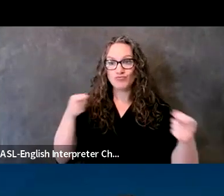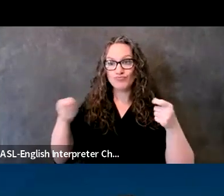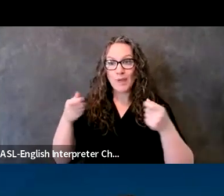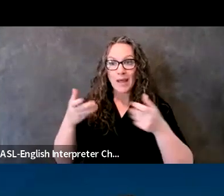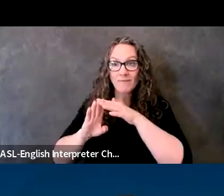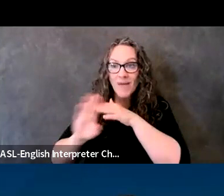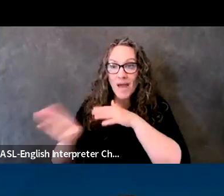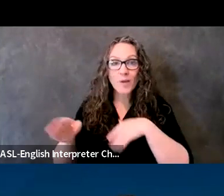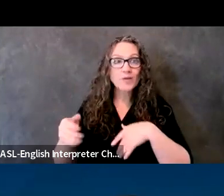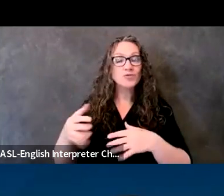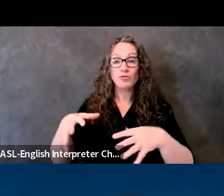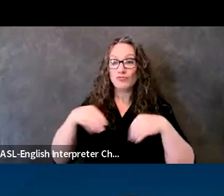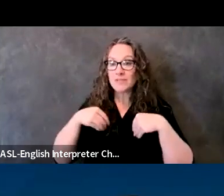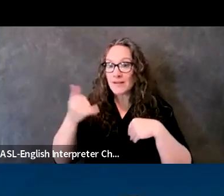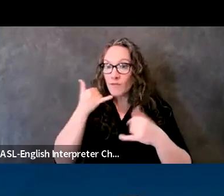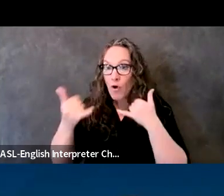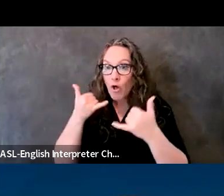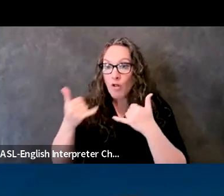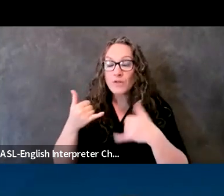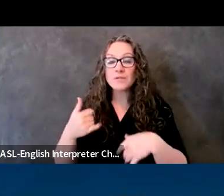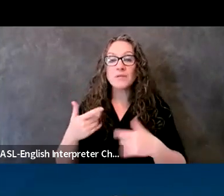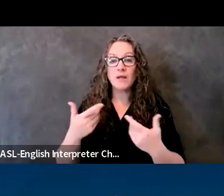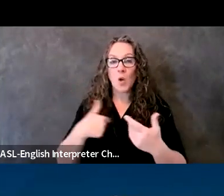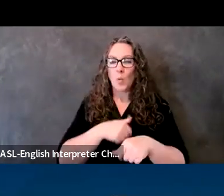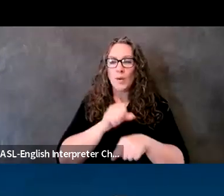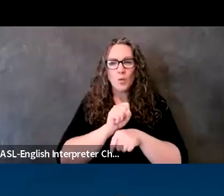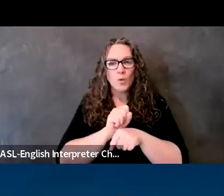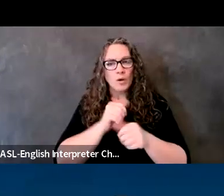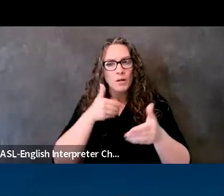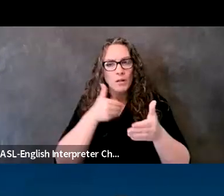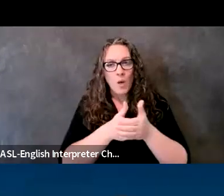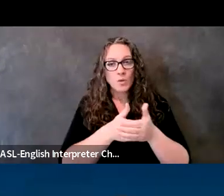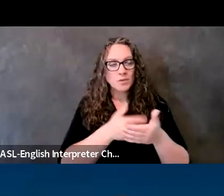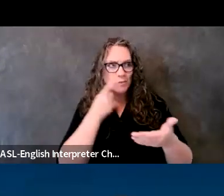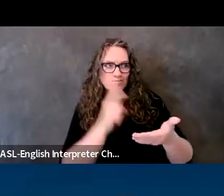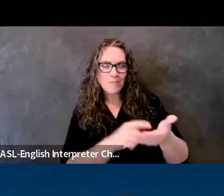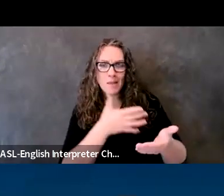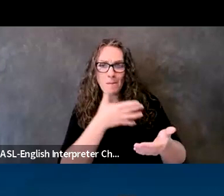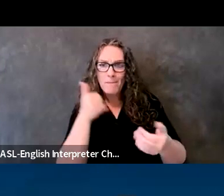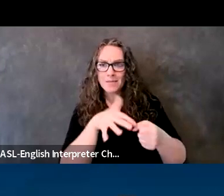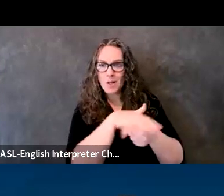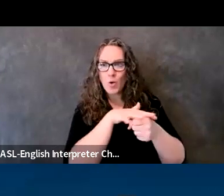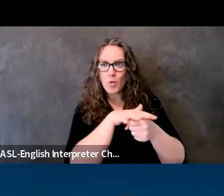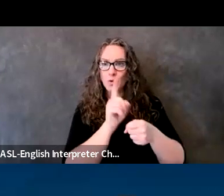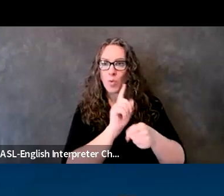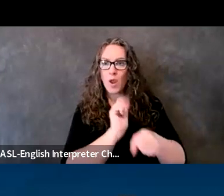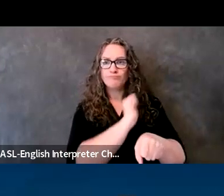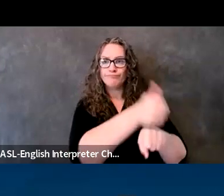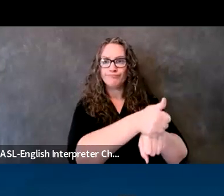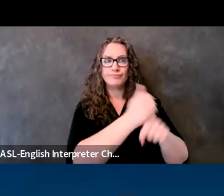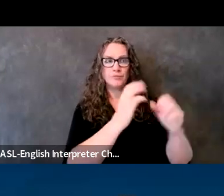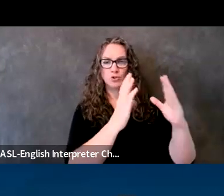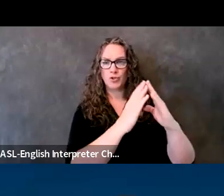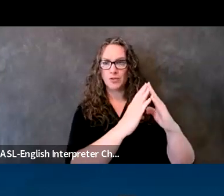and we're working closely with our counties to identify the best locations for sheltering while making sure that they